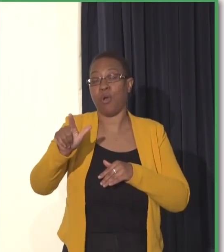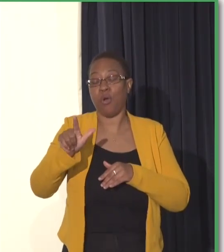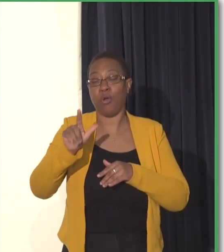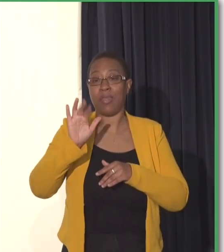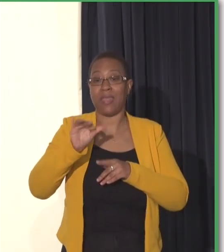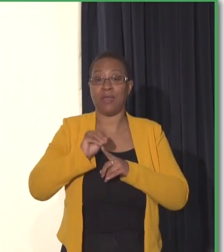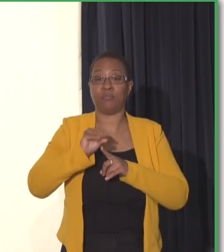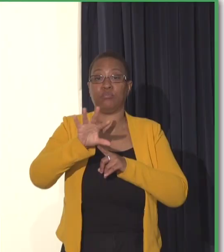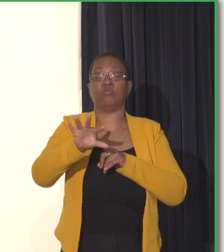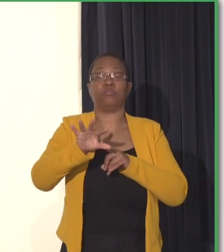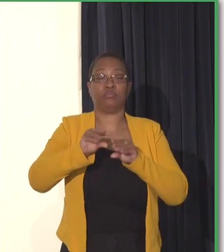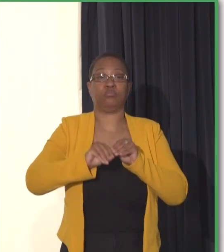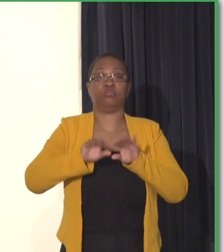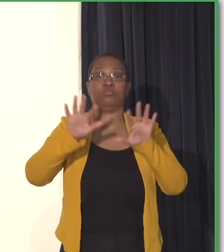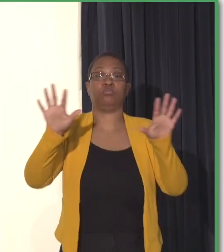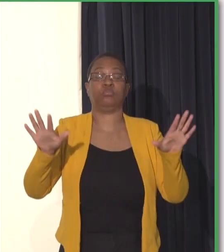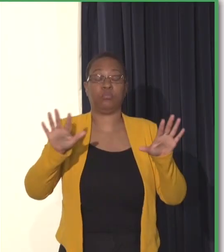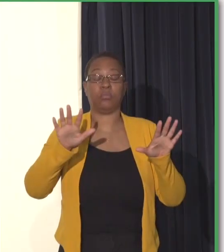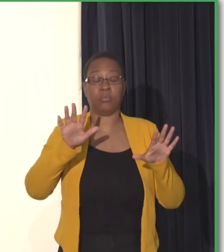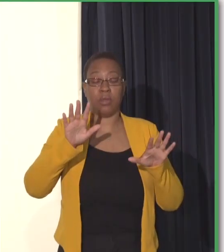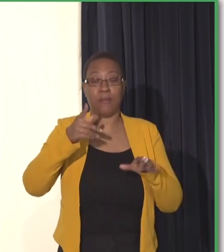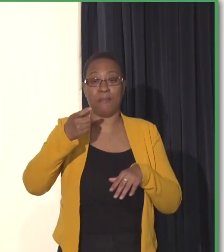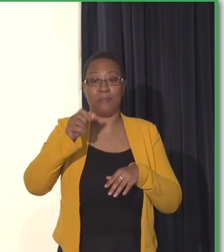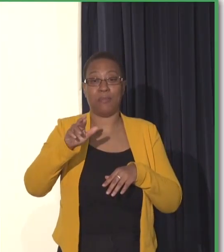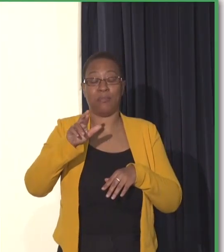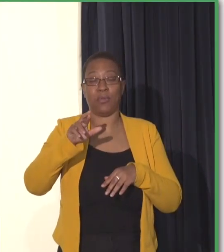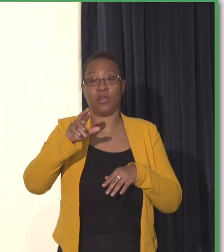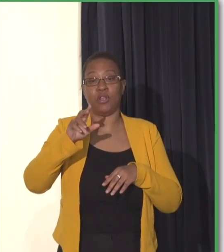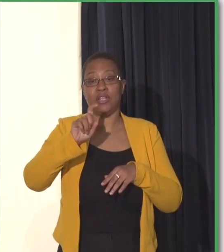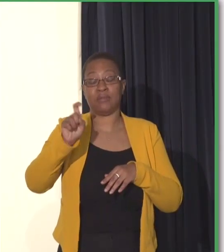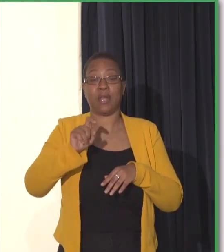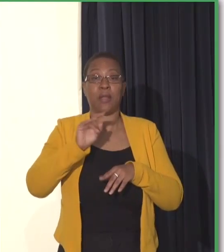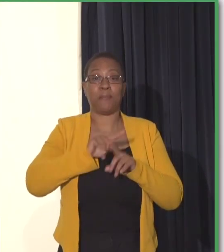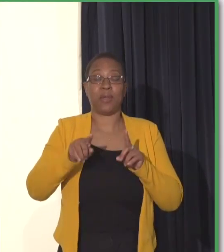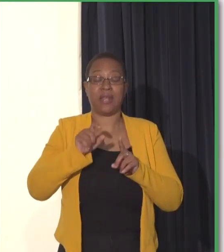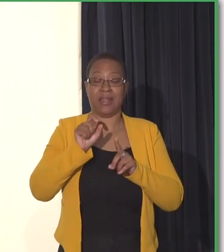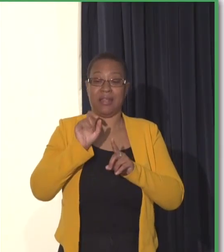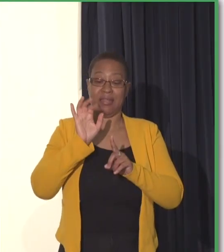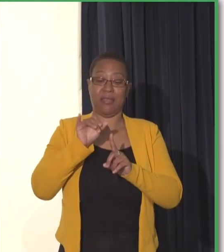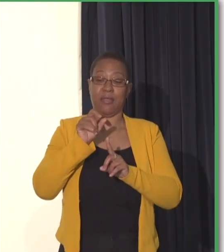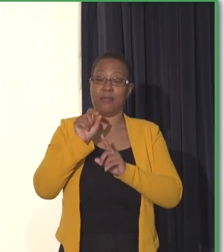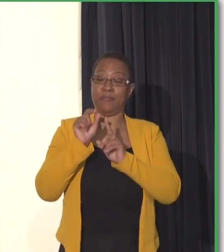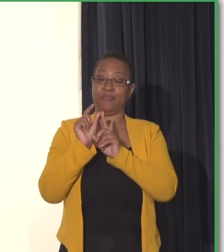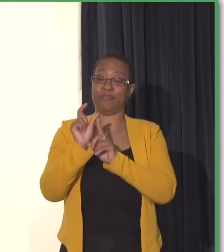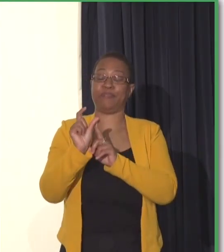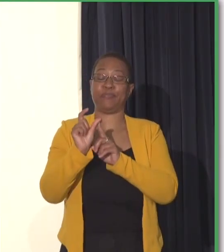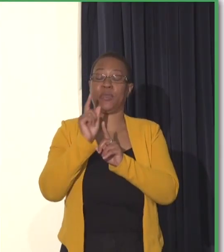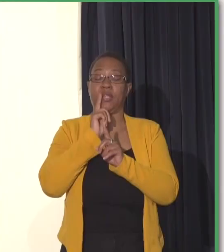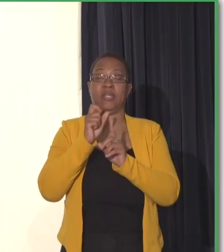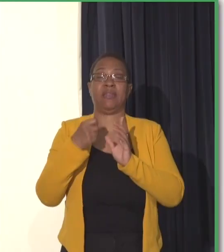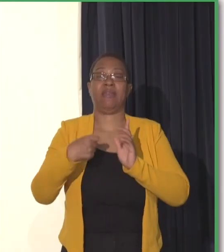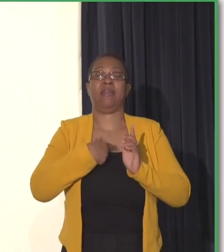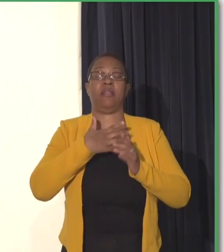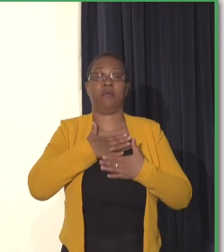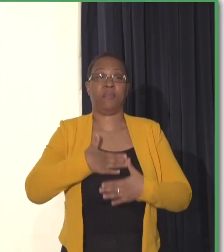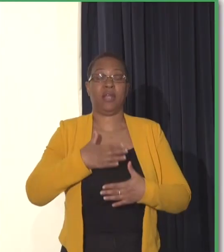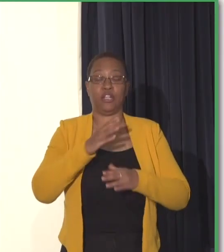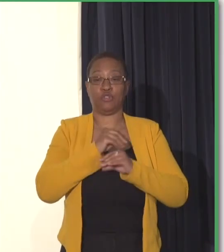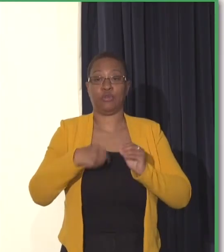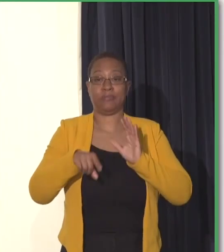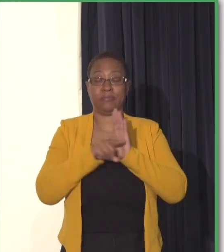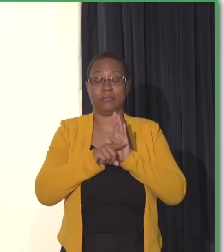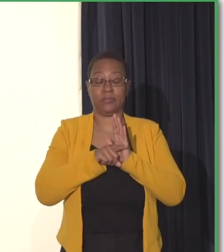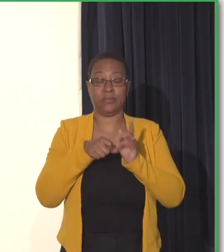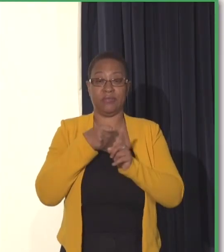would shoot out the spray, but if the pellet doesn't hit the body and there's no adverse effects, that would fall under